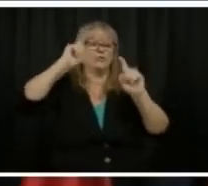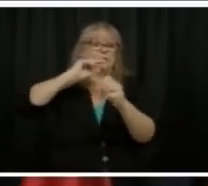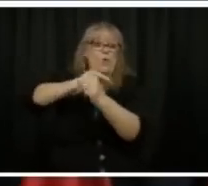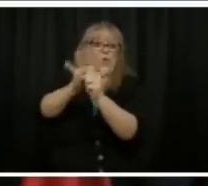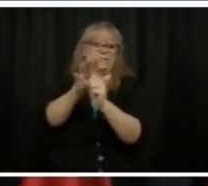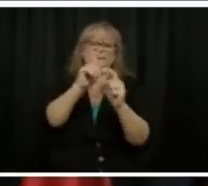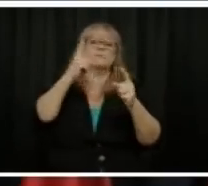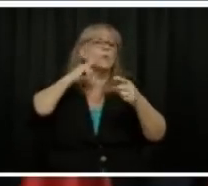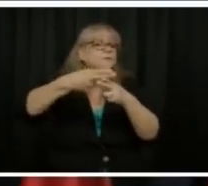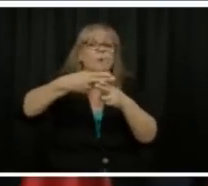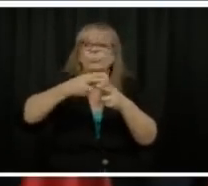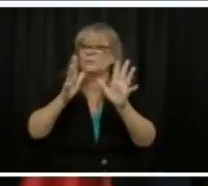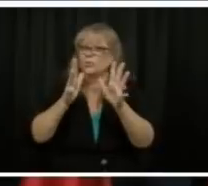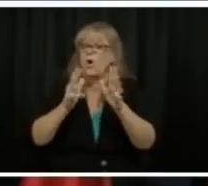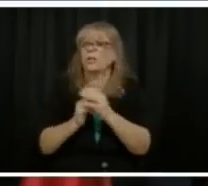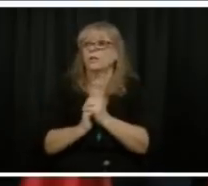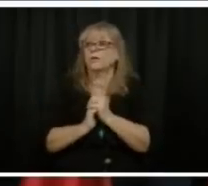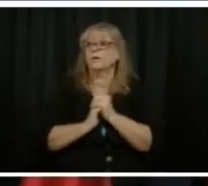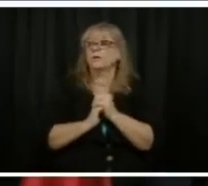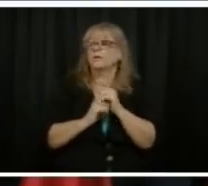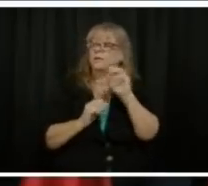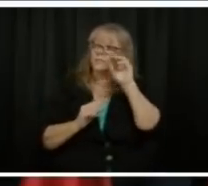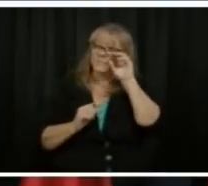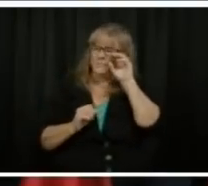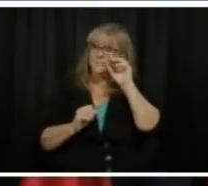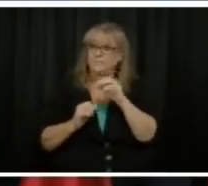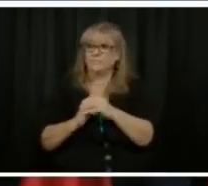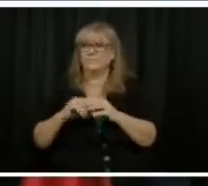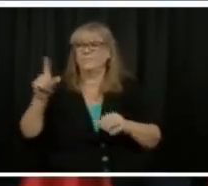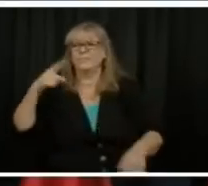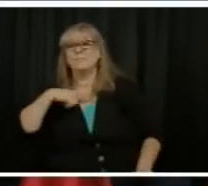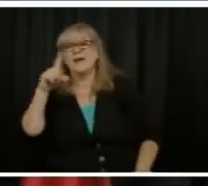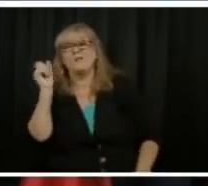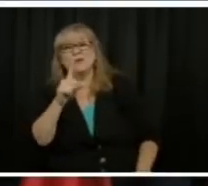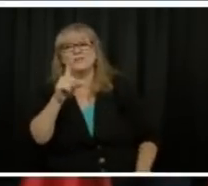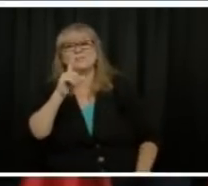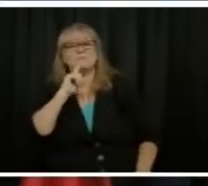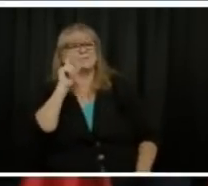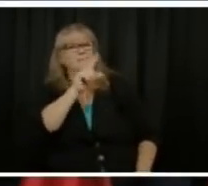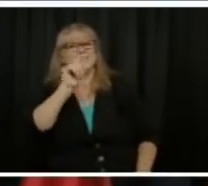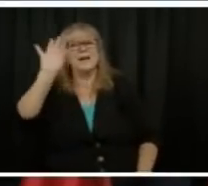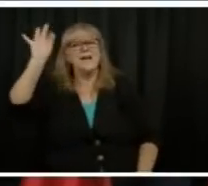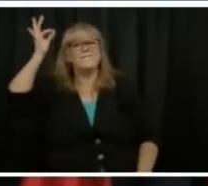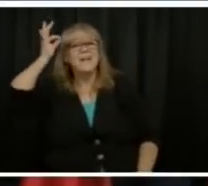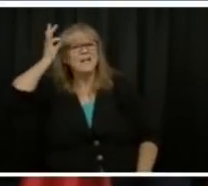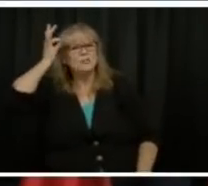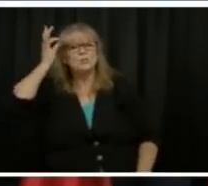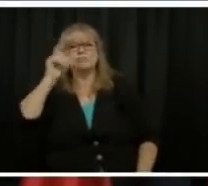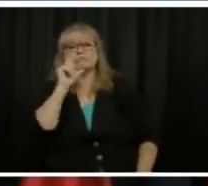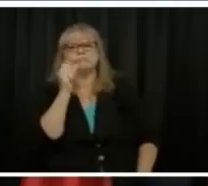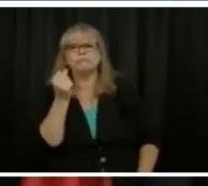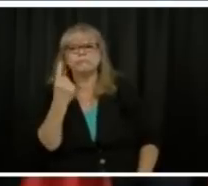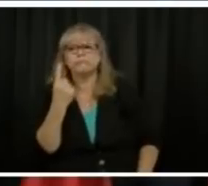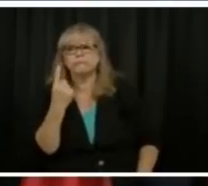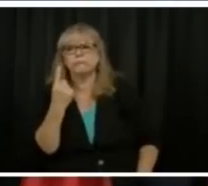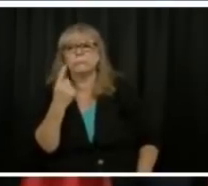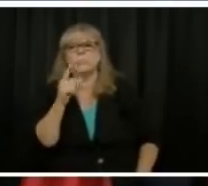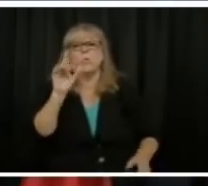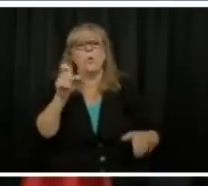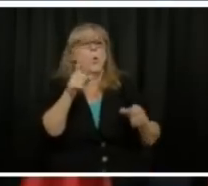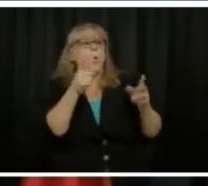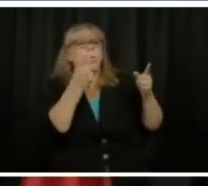fully transparent, respectful of people's civil rights. Can you comment on what's happened in Portland specifically? Has it been accountable? Has it been transparent?